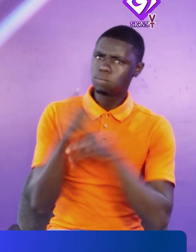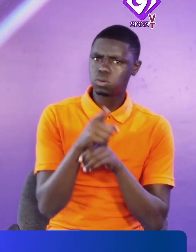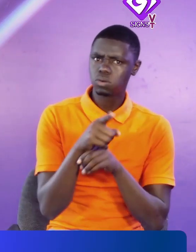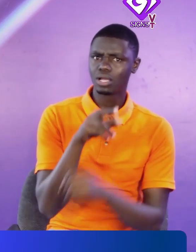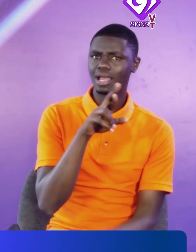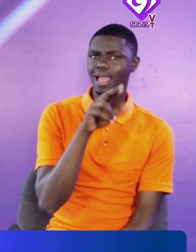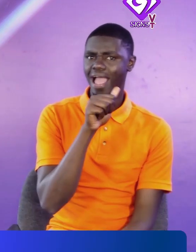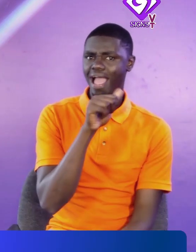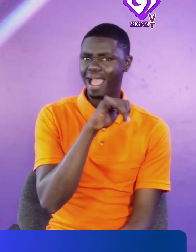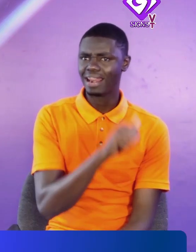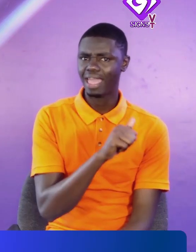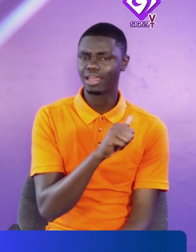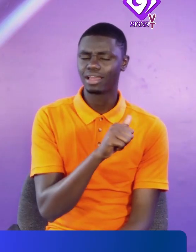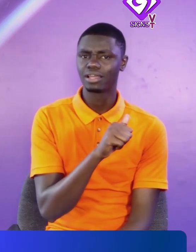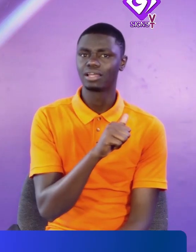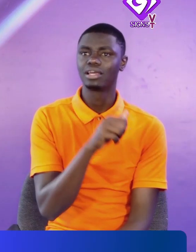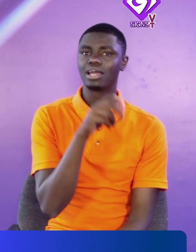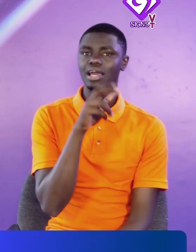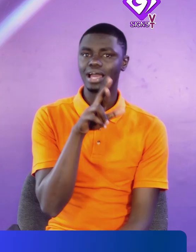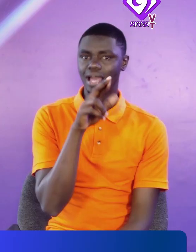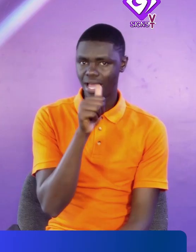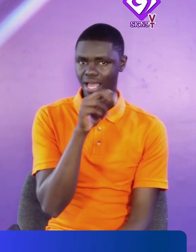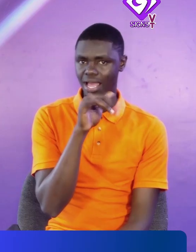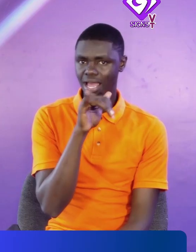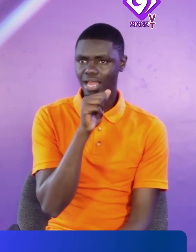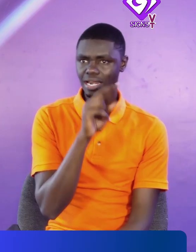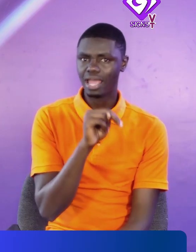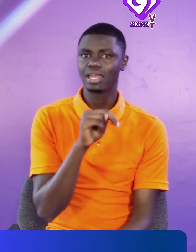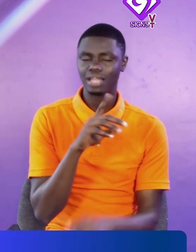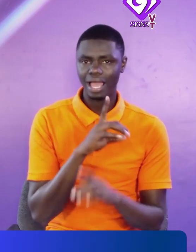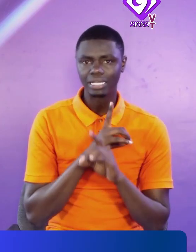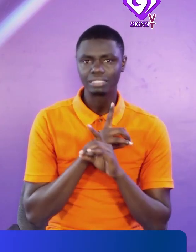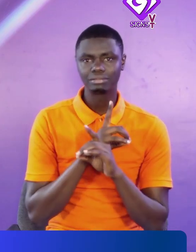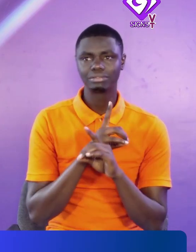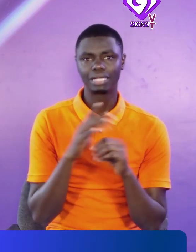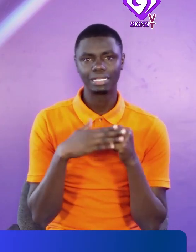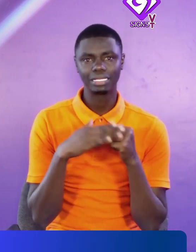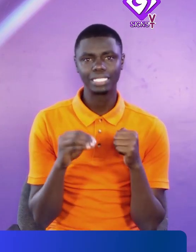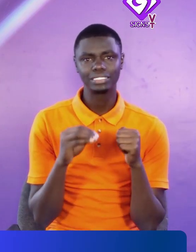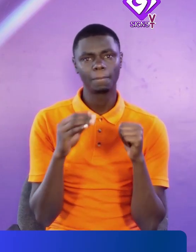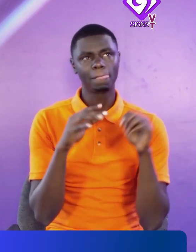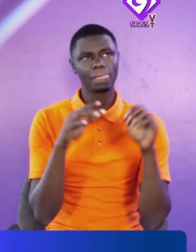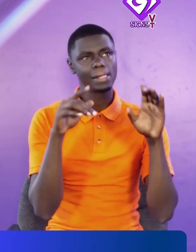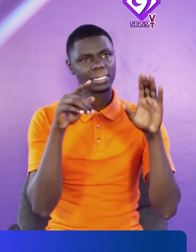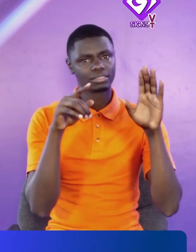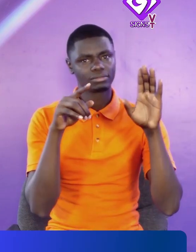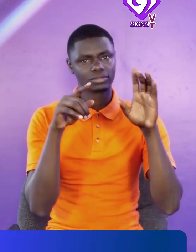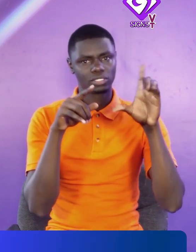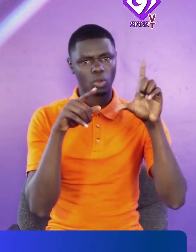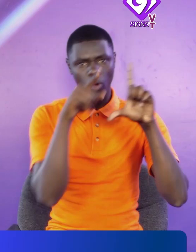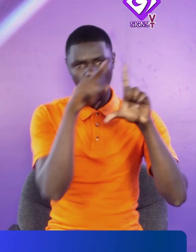Raya ananyumbuka, naona Raya ananyumbuka ana save 90. Ilikuwa imepigwa 90 manze far post.